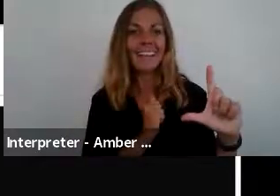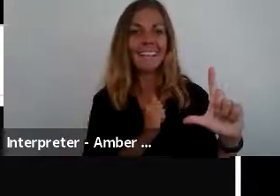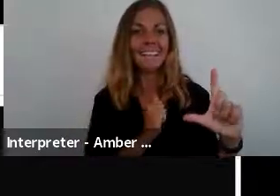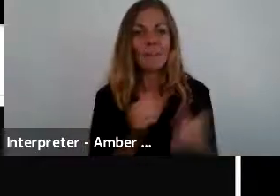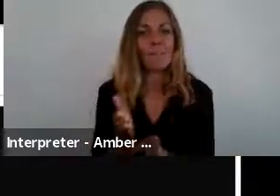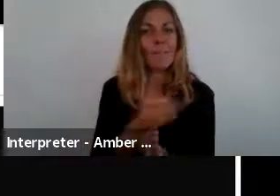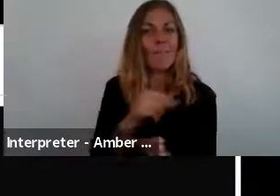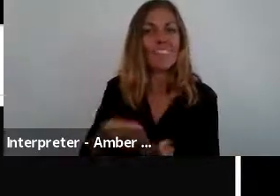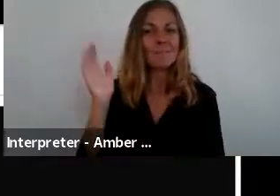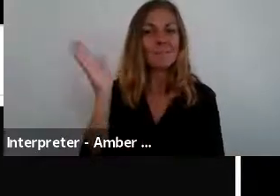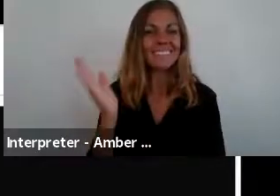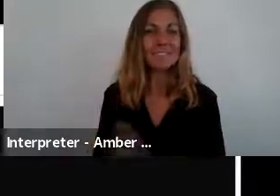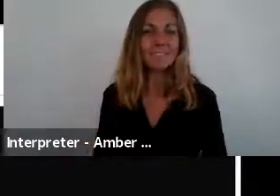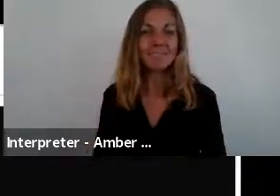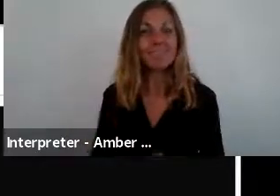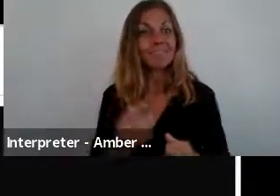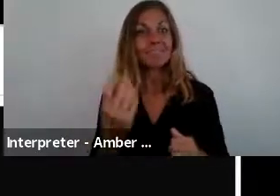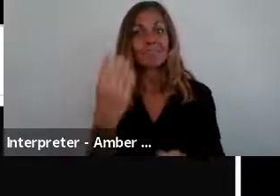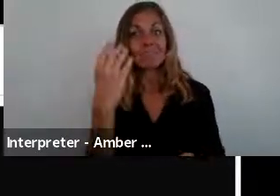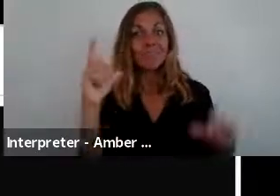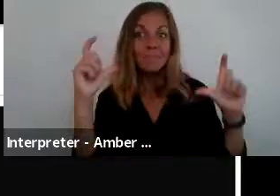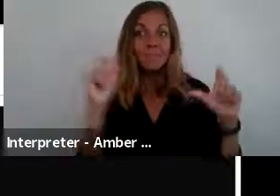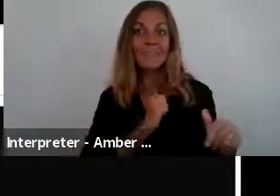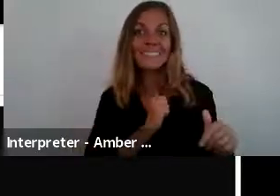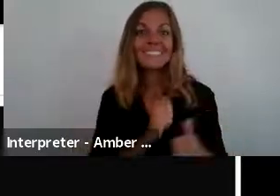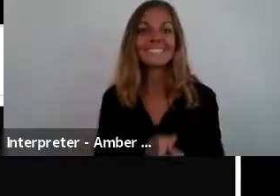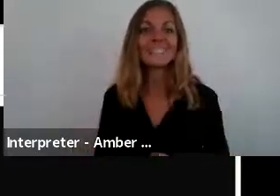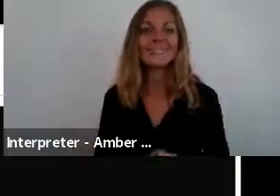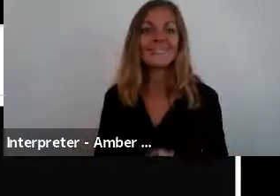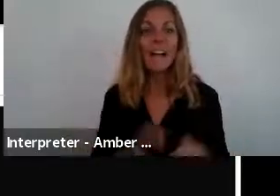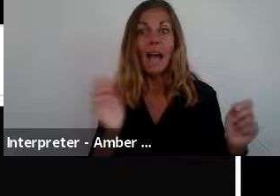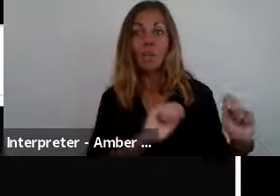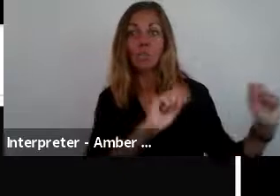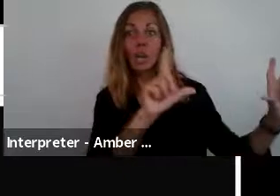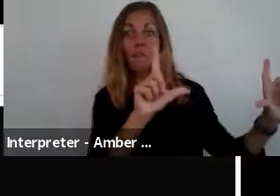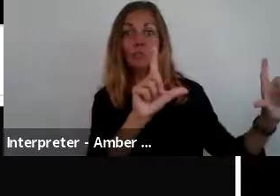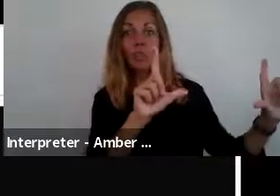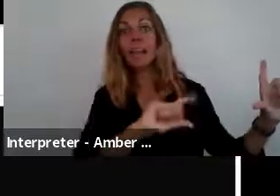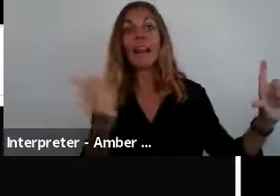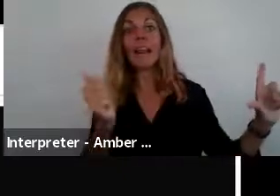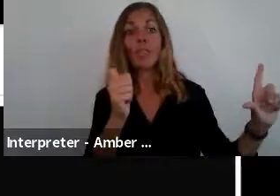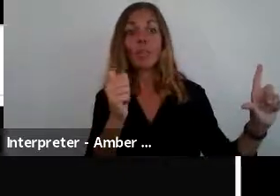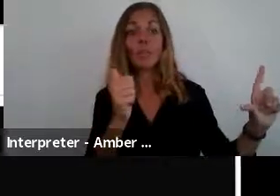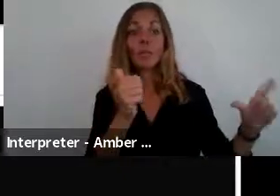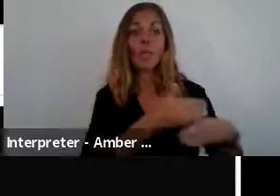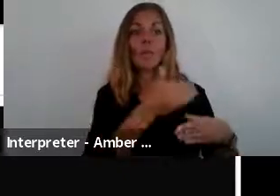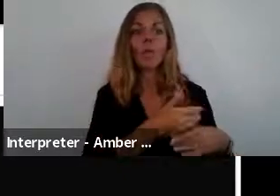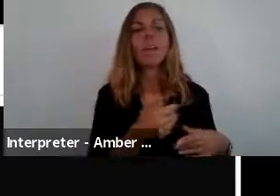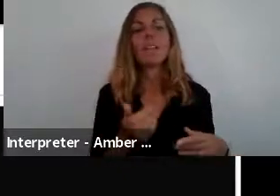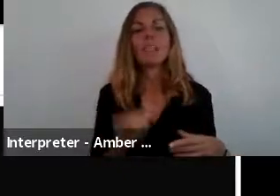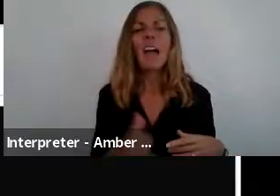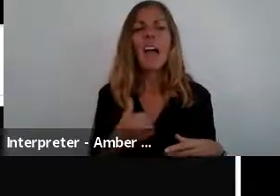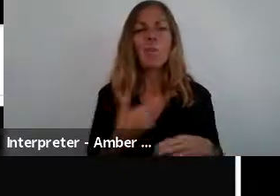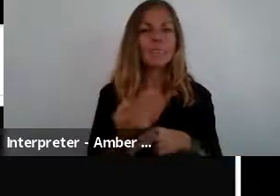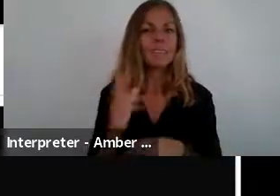presentation. It's just a picture of me, and I'm sharing my screen in another window. And for this one, I was using Web